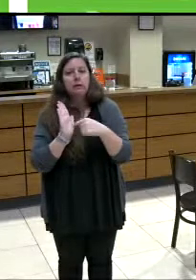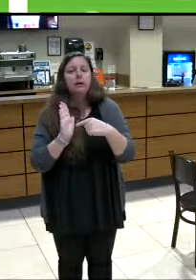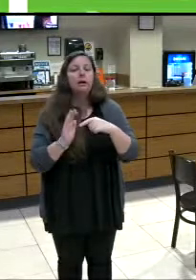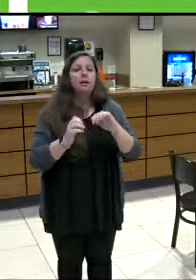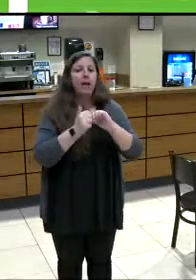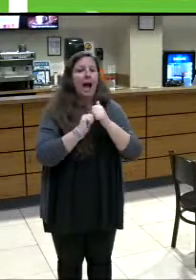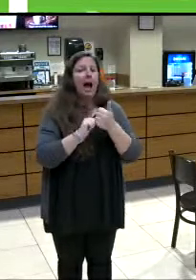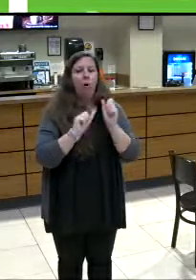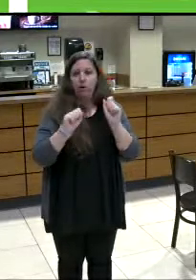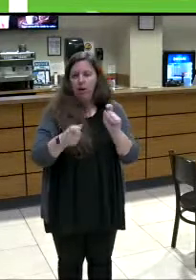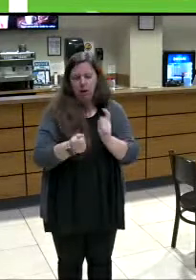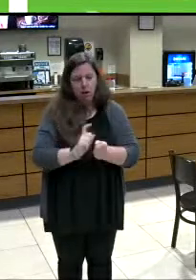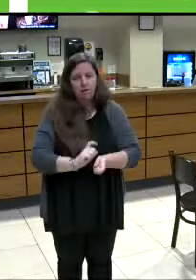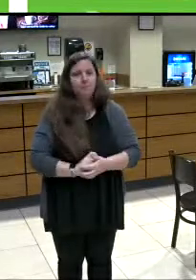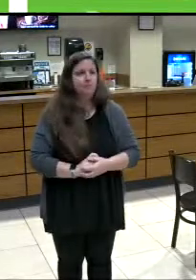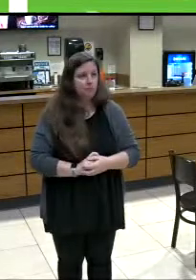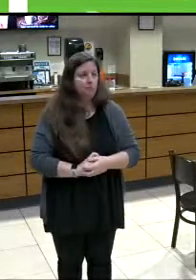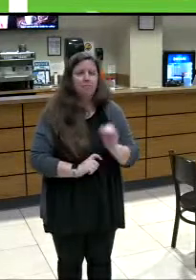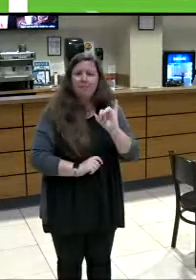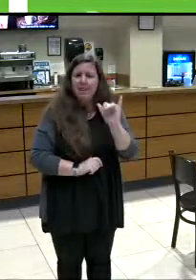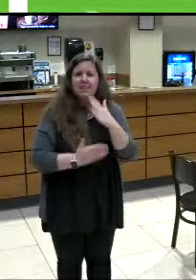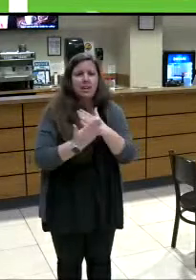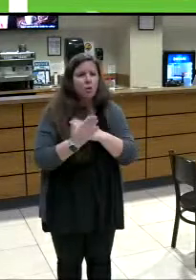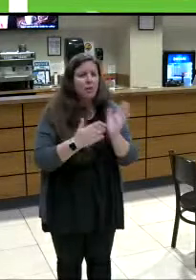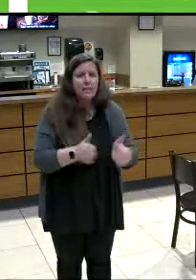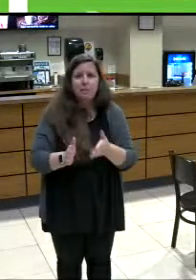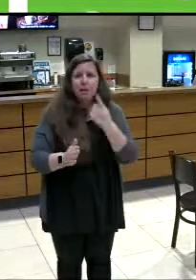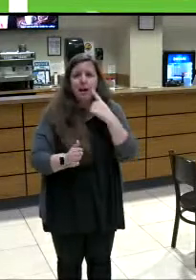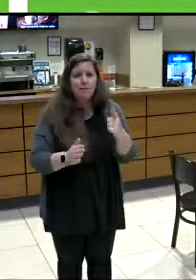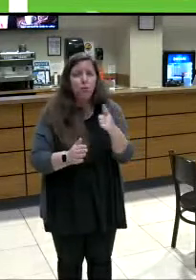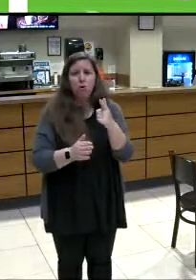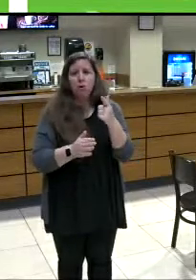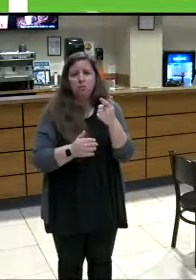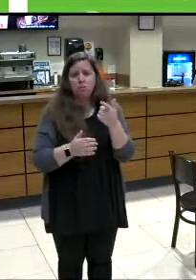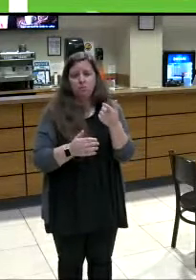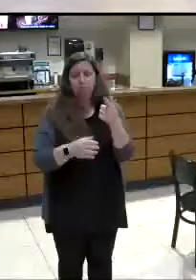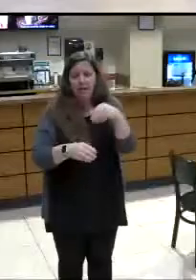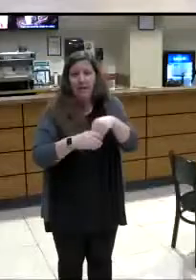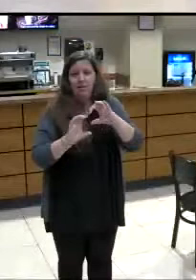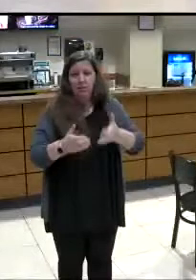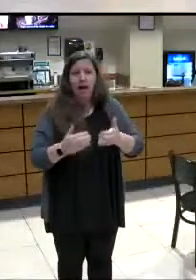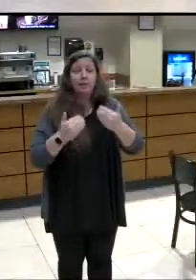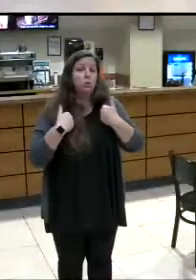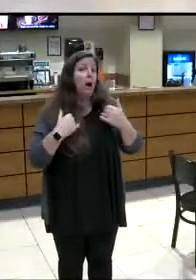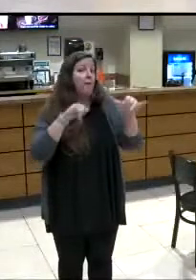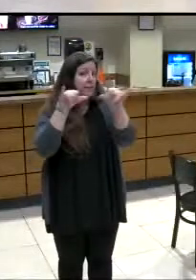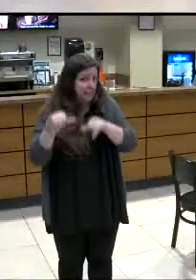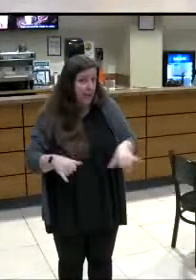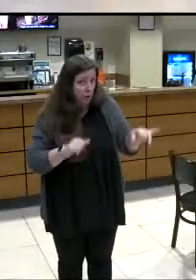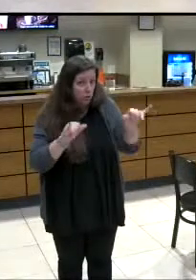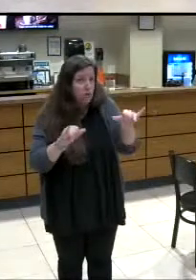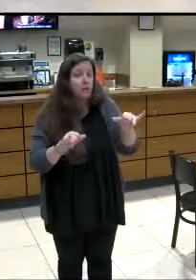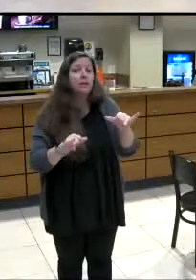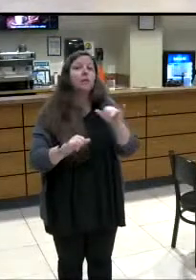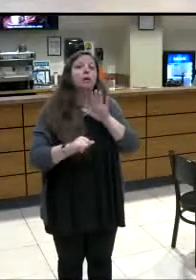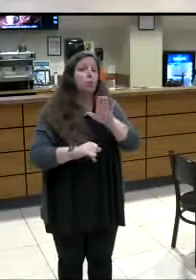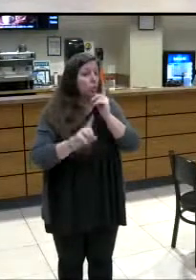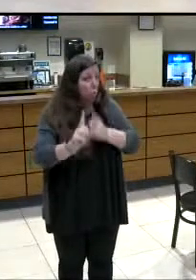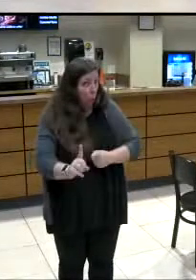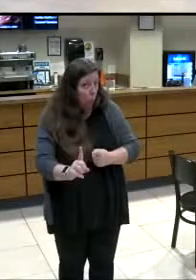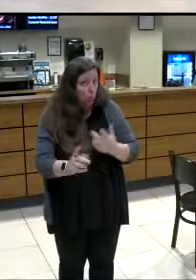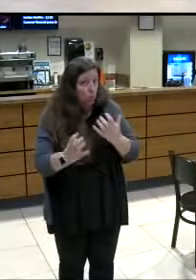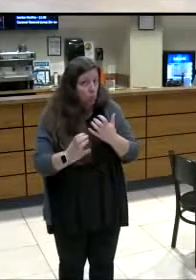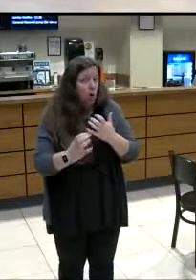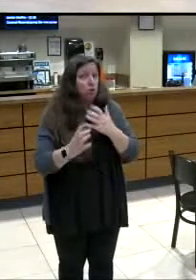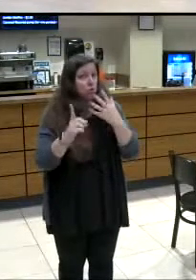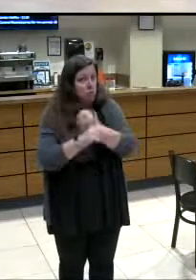day-to-day work. It's kind of like your lesson plan for any of you in a class. You have your standards and you have what goals you're trying to meet, but you